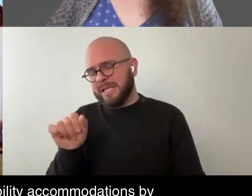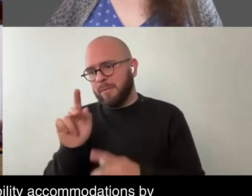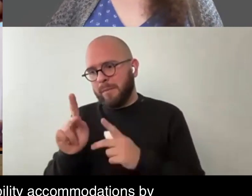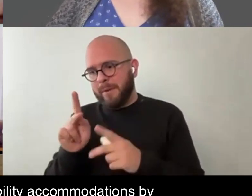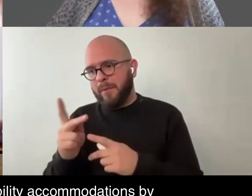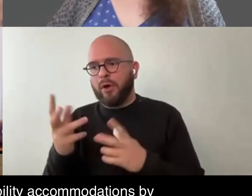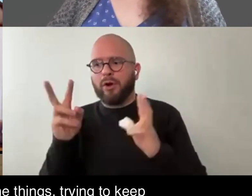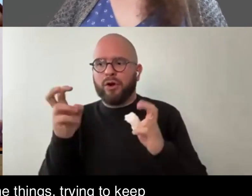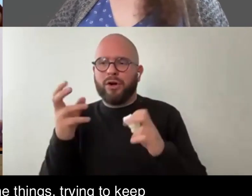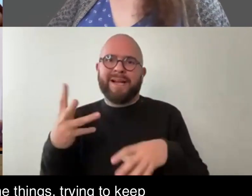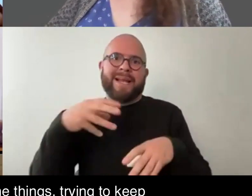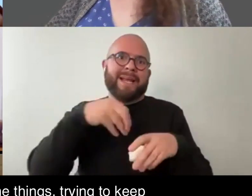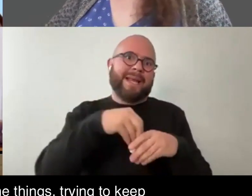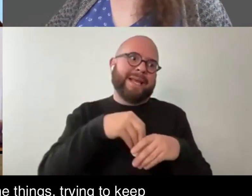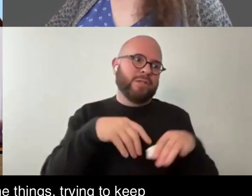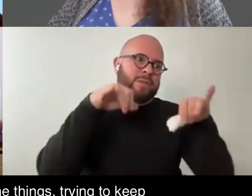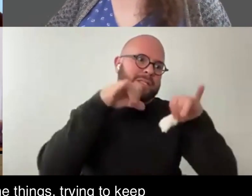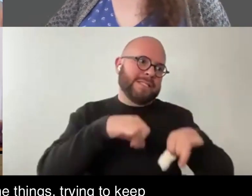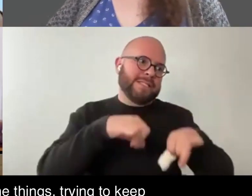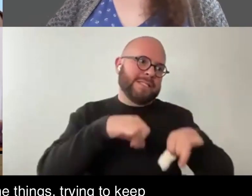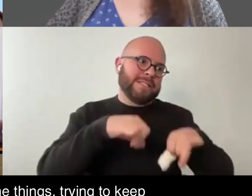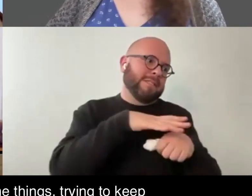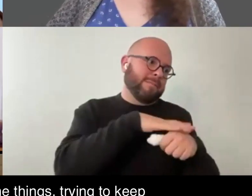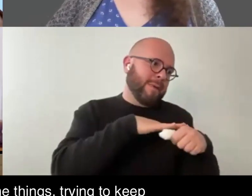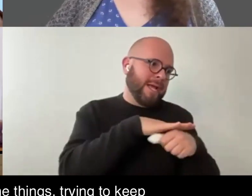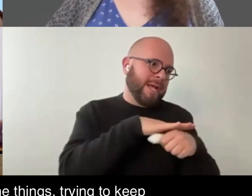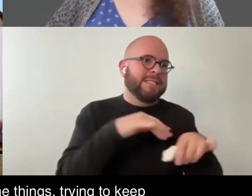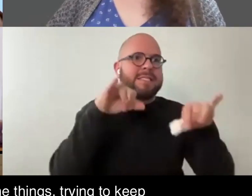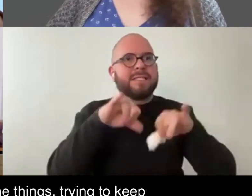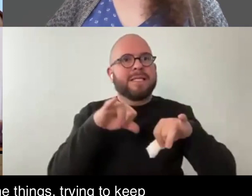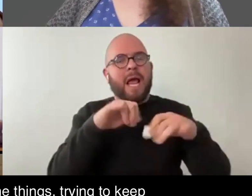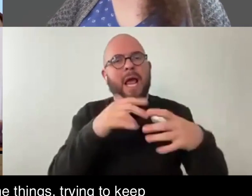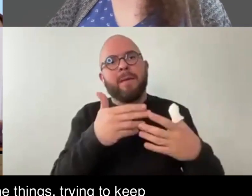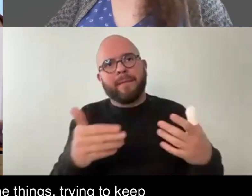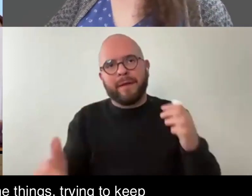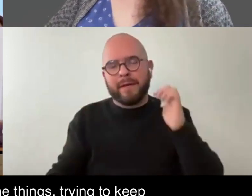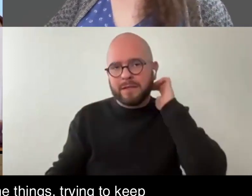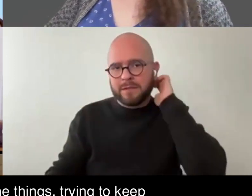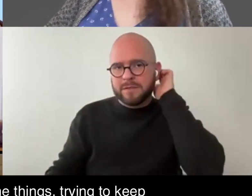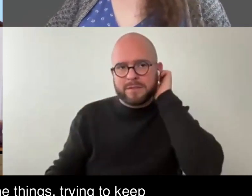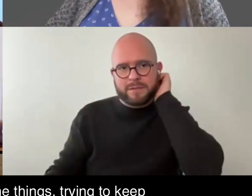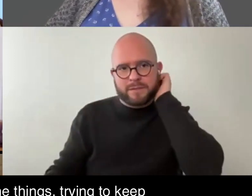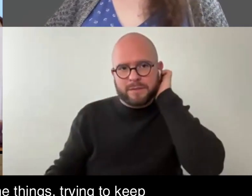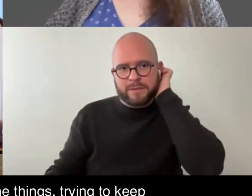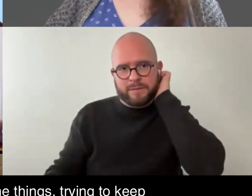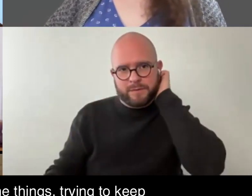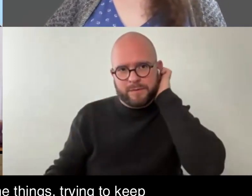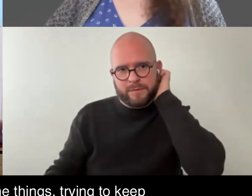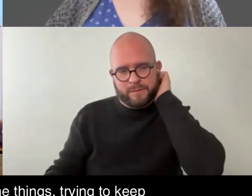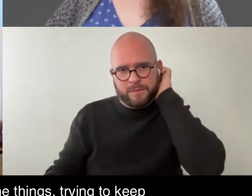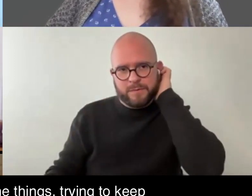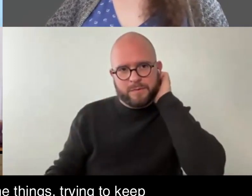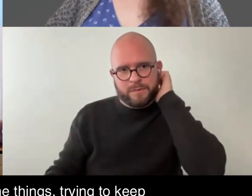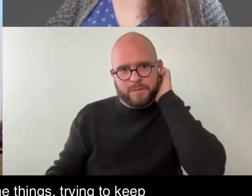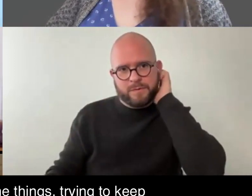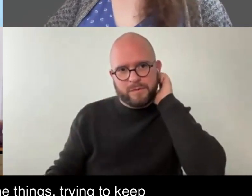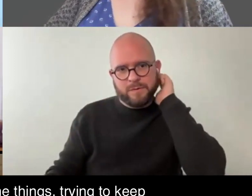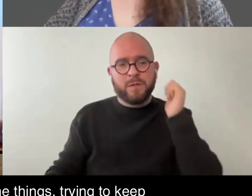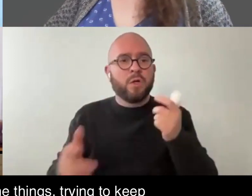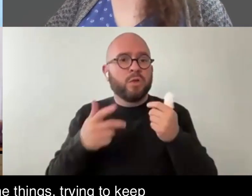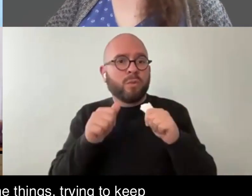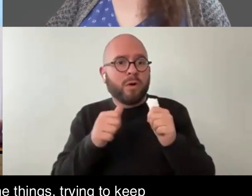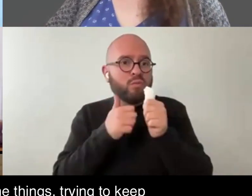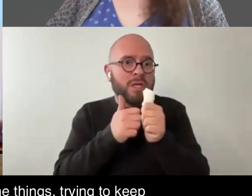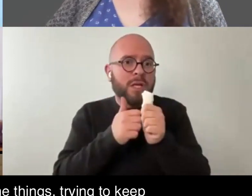of the same spaces, doing the same things, right? Trying to keep up at the same game, we